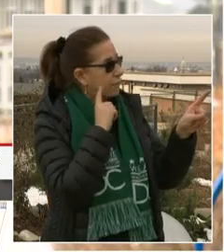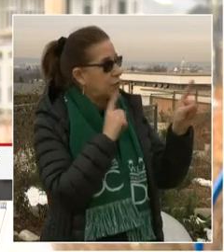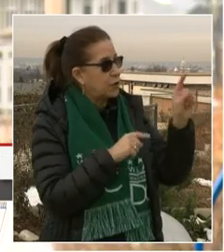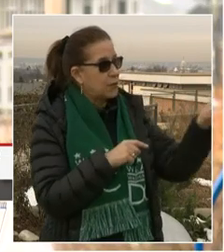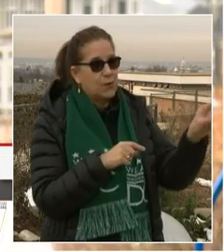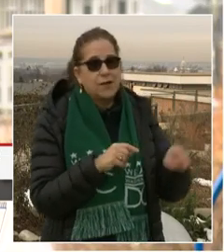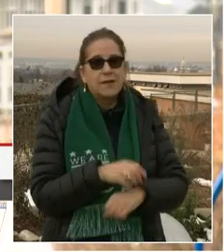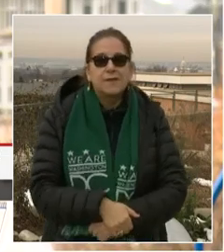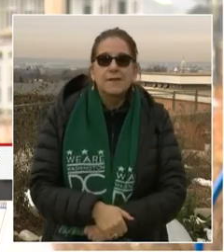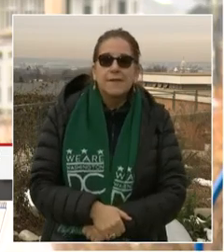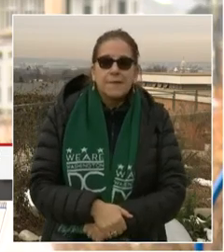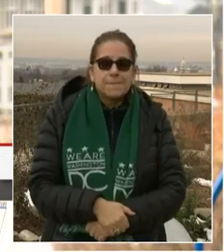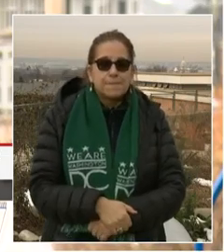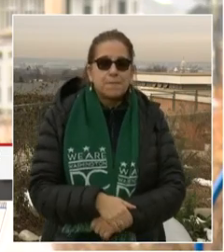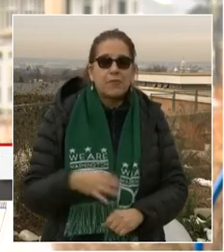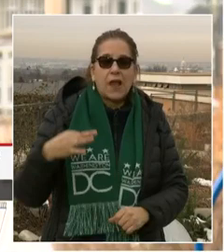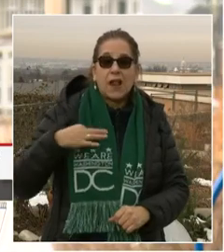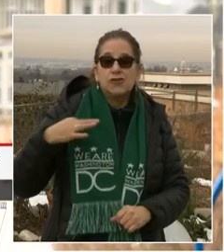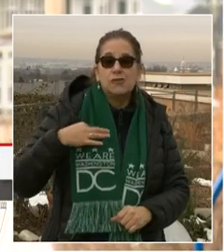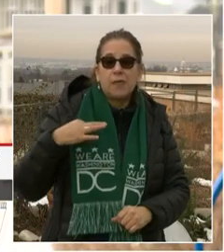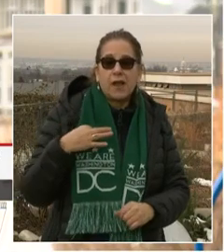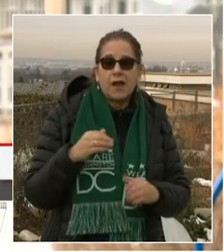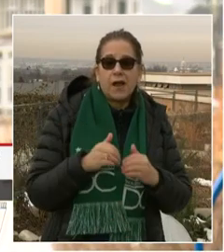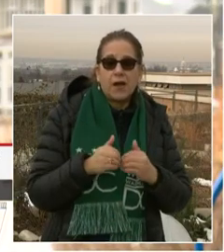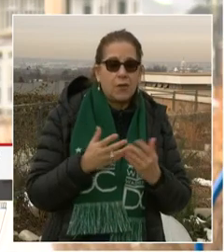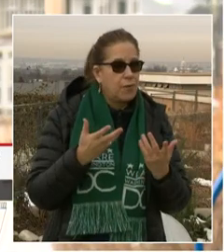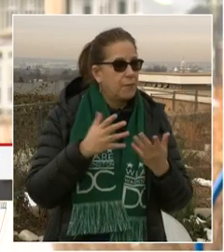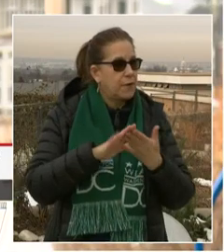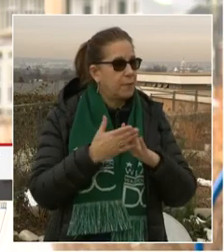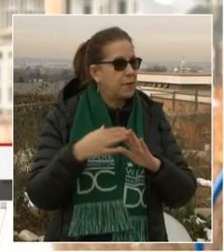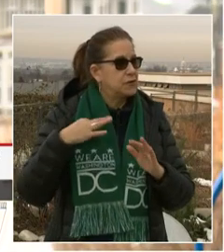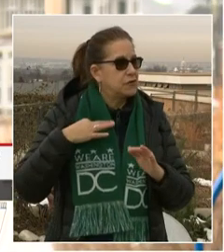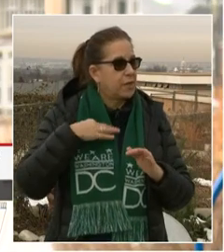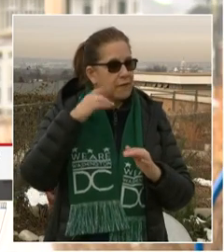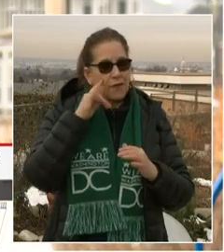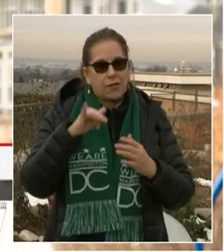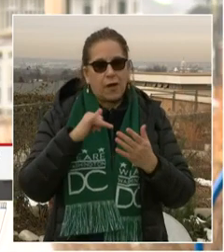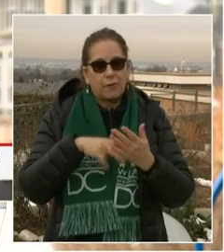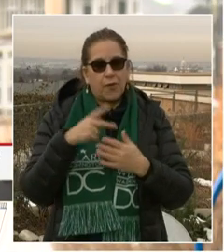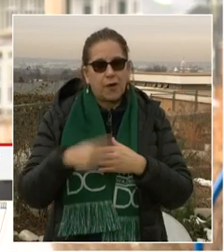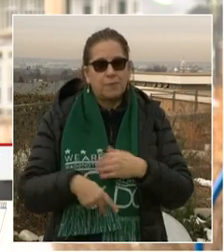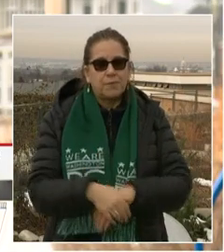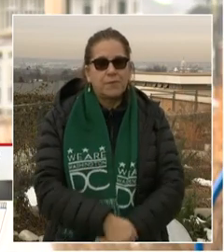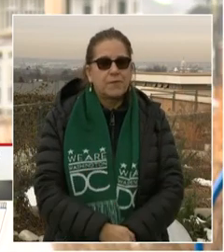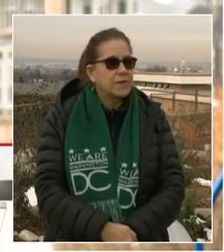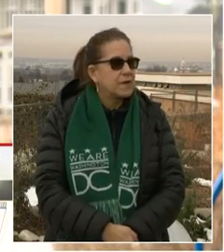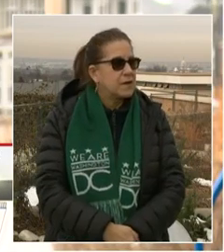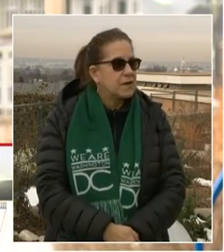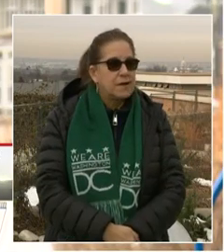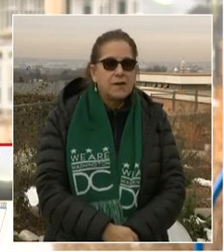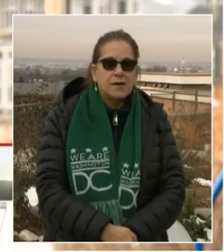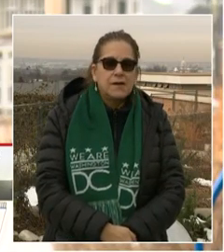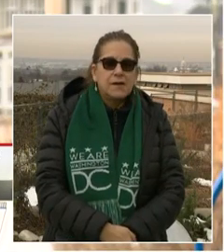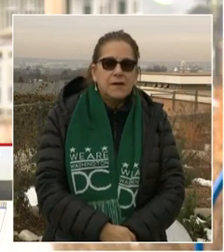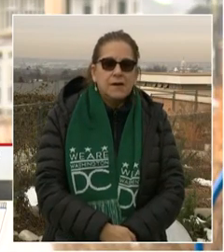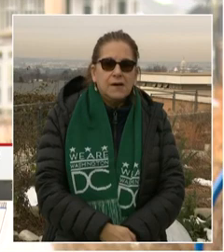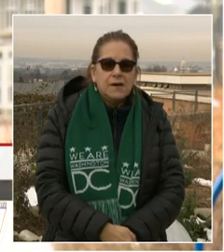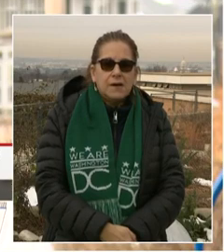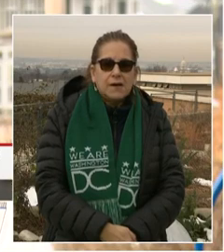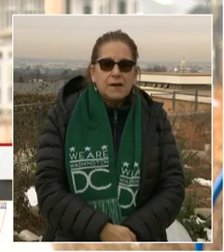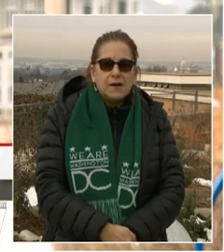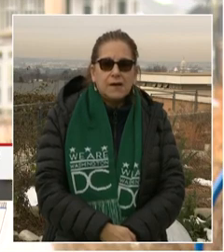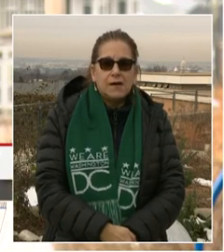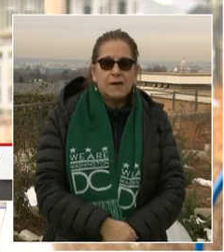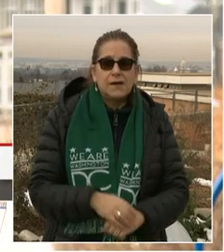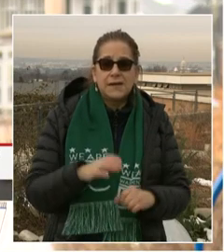program. David, if I could have you come up. What will be the eligibility, and would the city be involved in that, or will it be Martha's who does